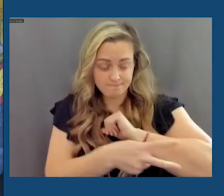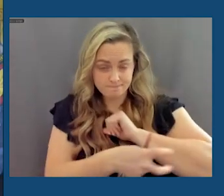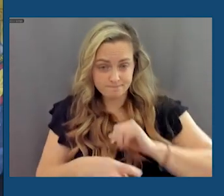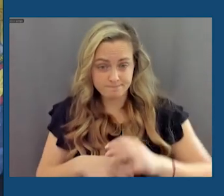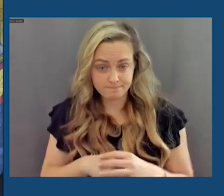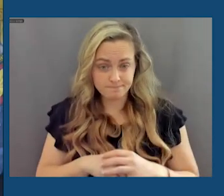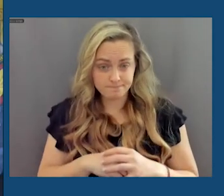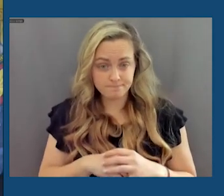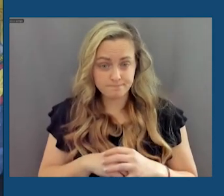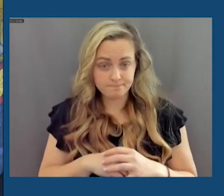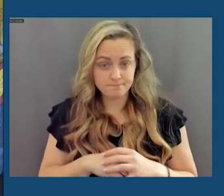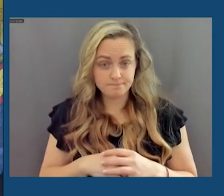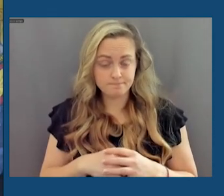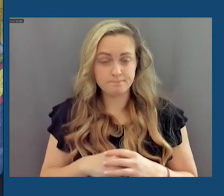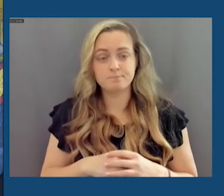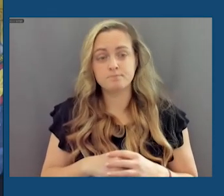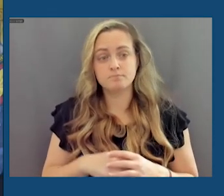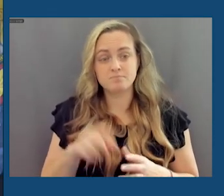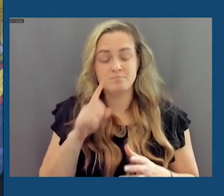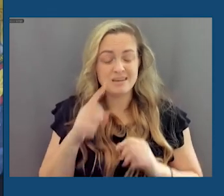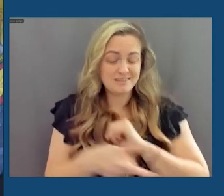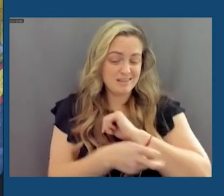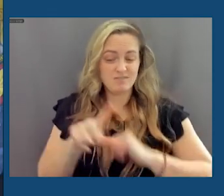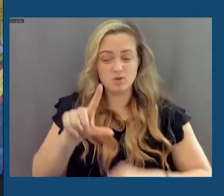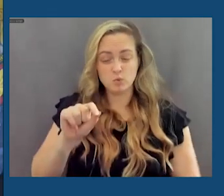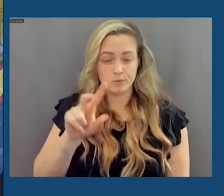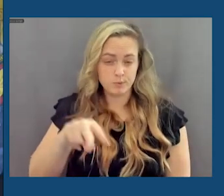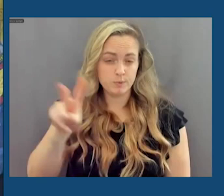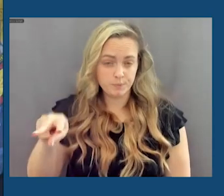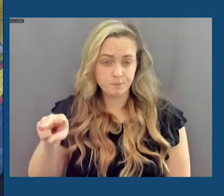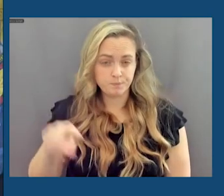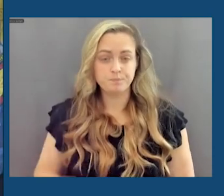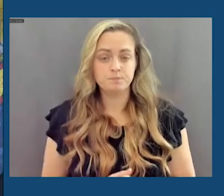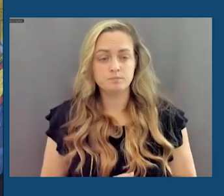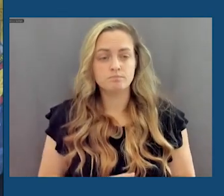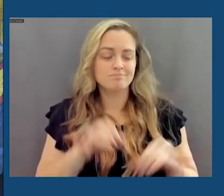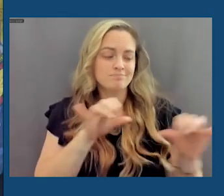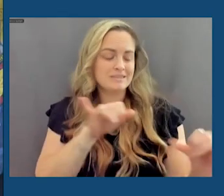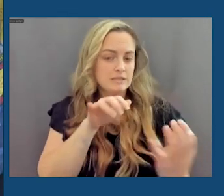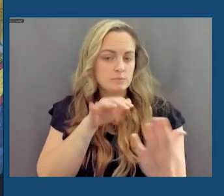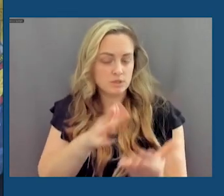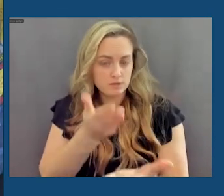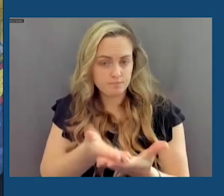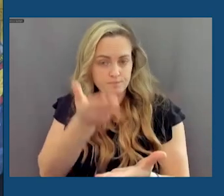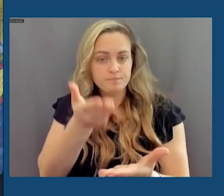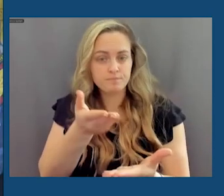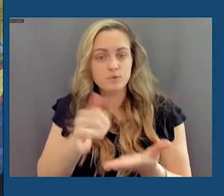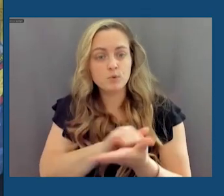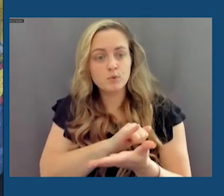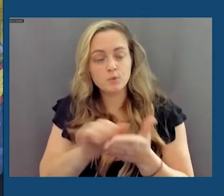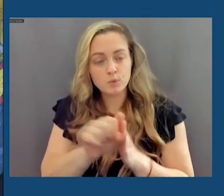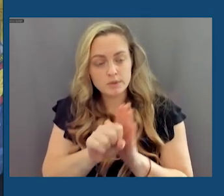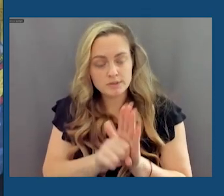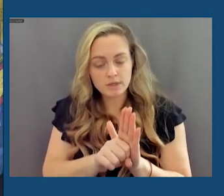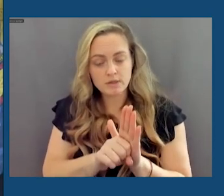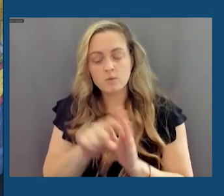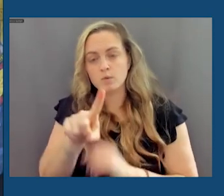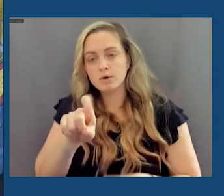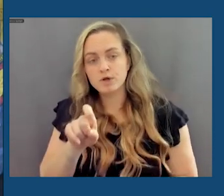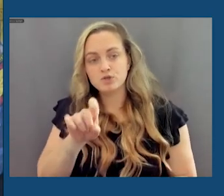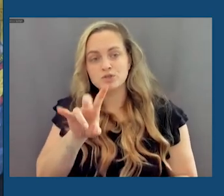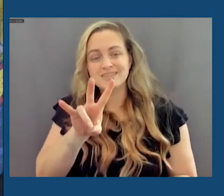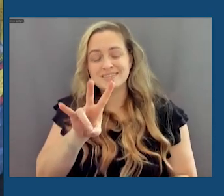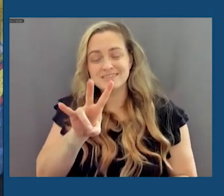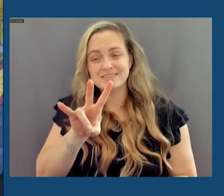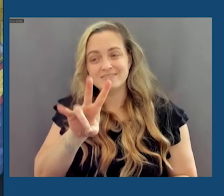in revenue as a result of theft in 2022. The same study noted that the state of New York lost $176